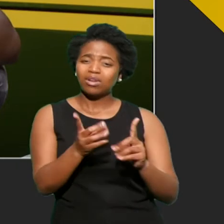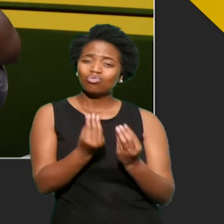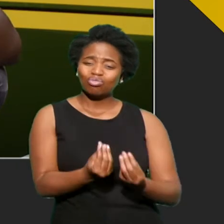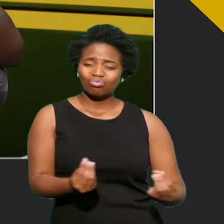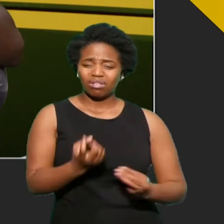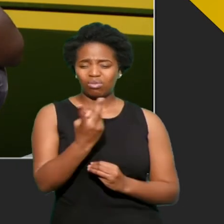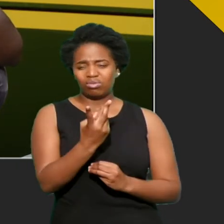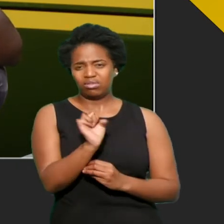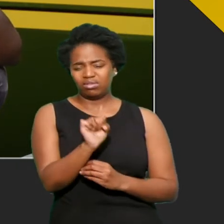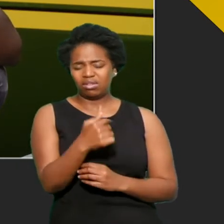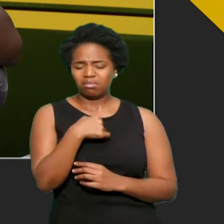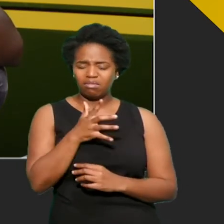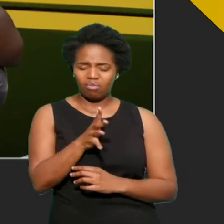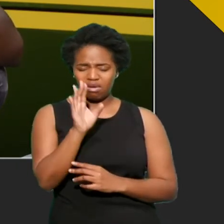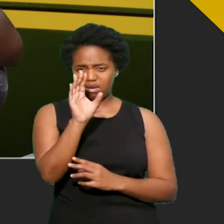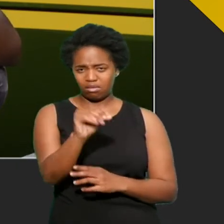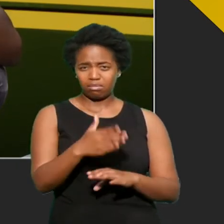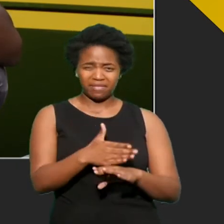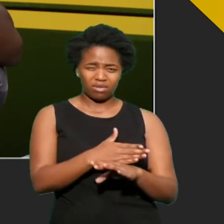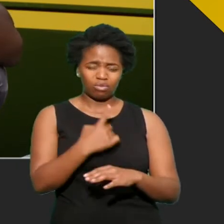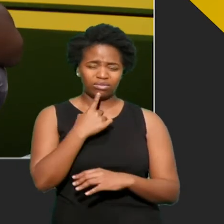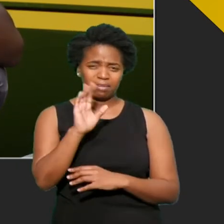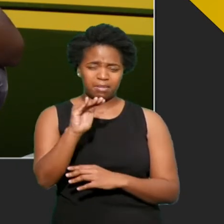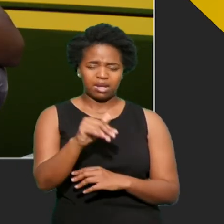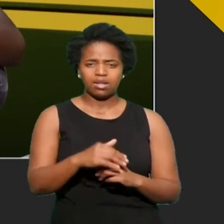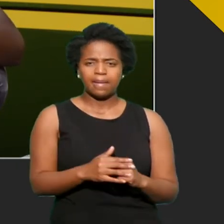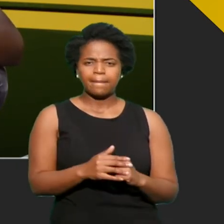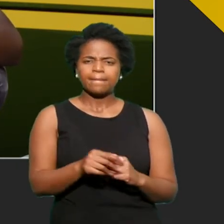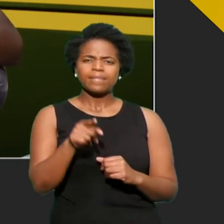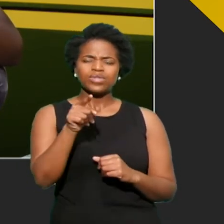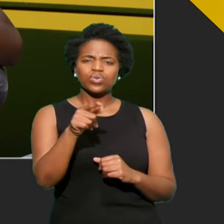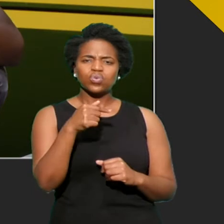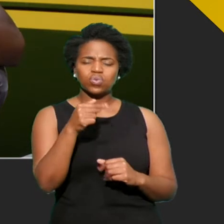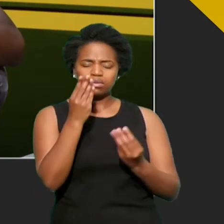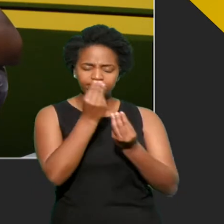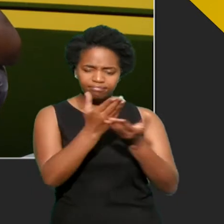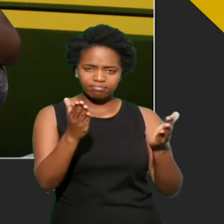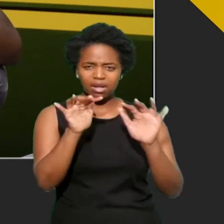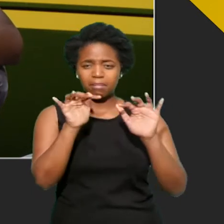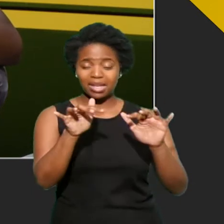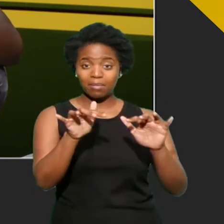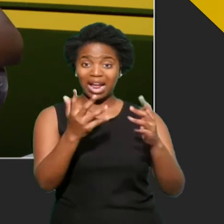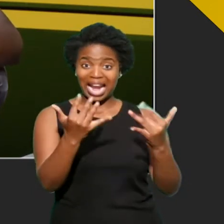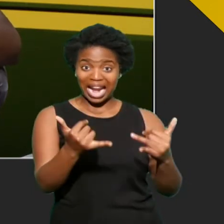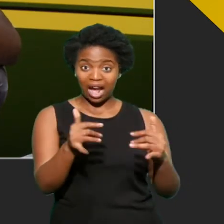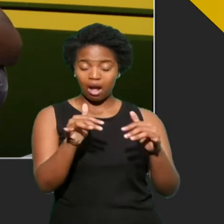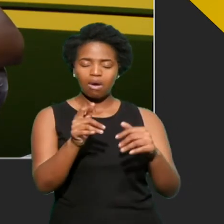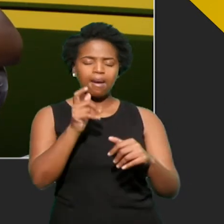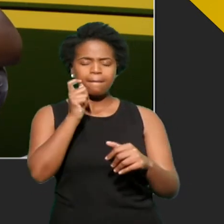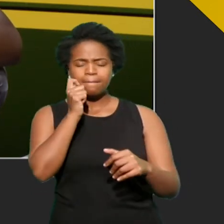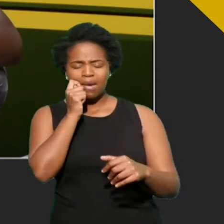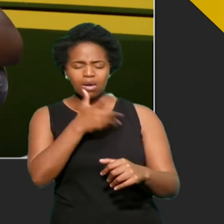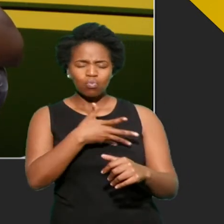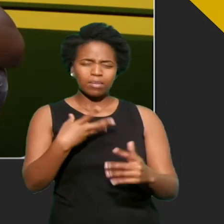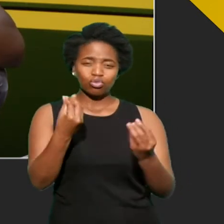in this. I'd want to ask, before we let you go, is what is your message to everyone affected, man, woman,